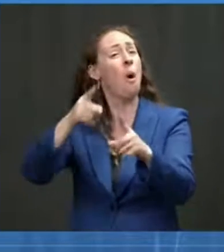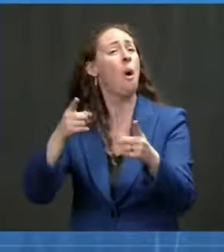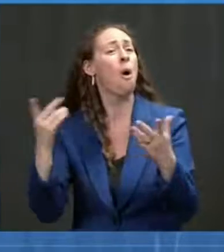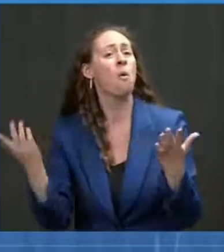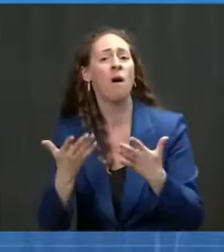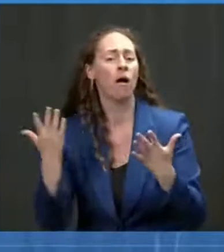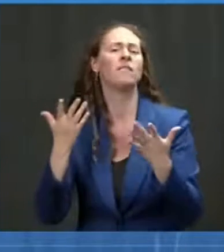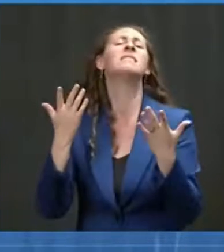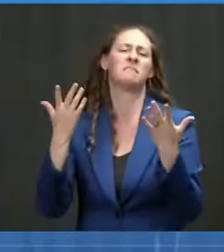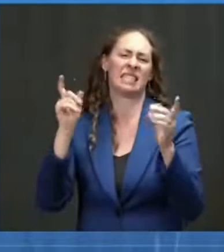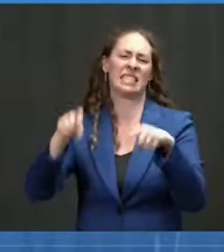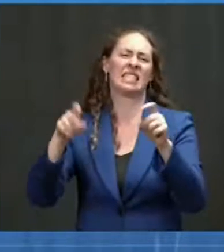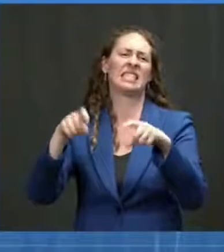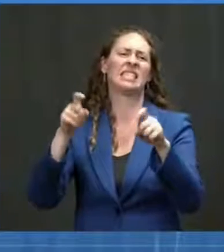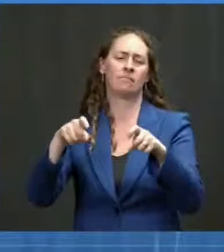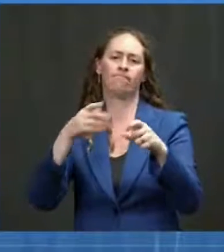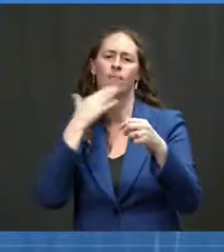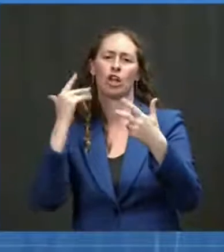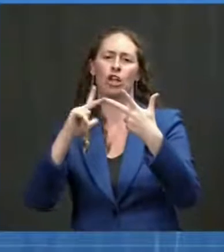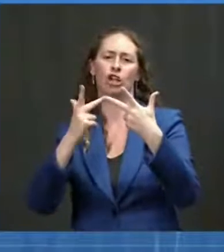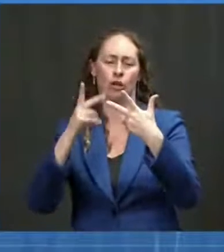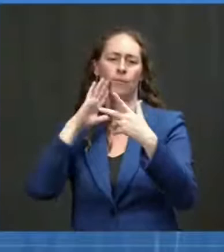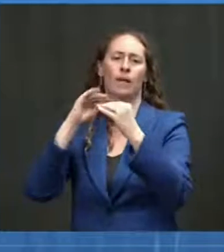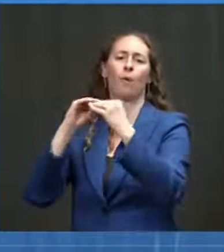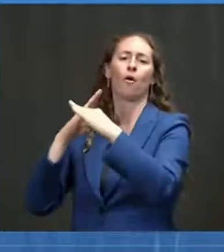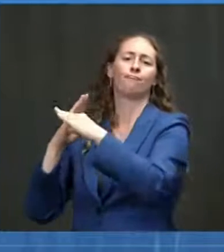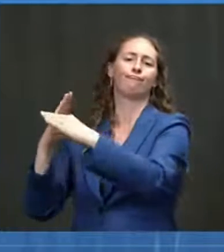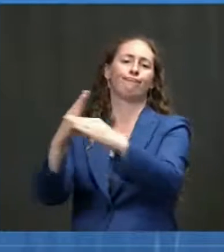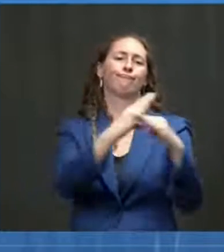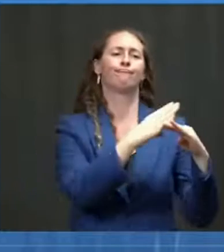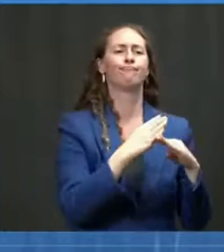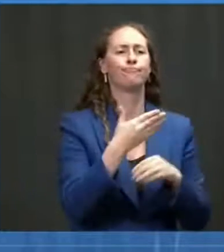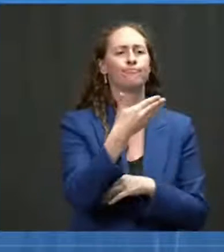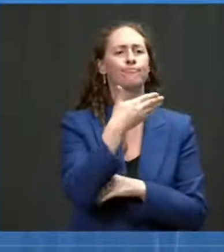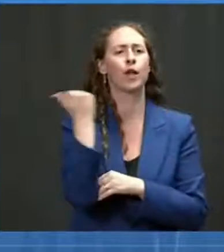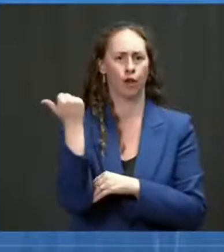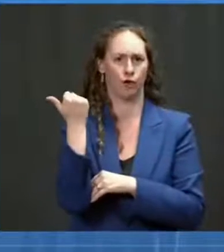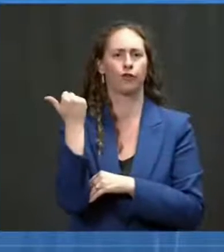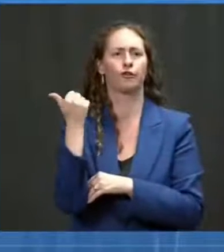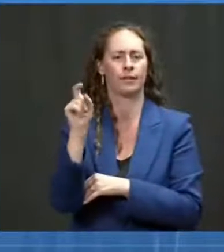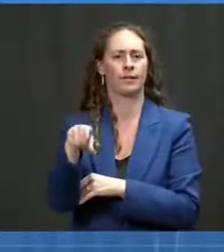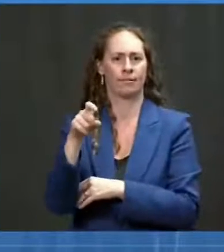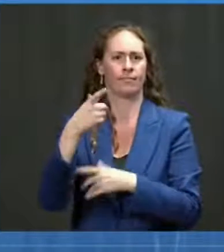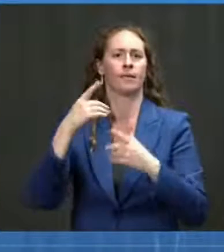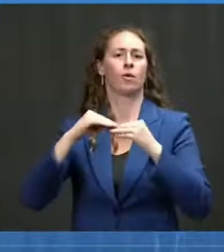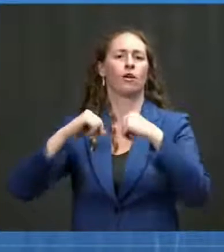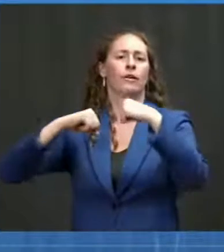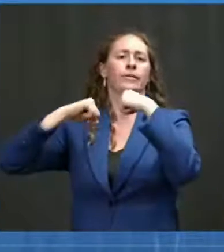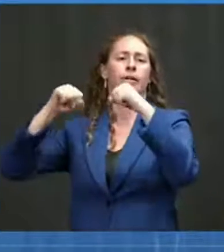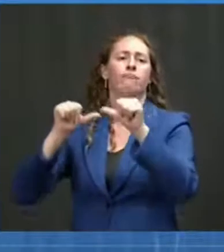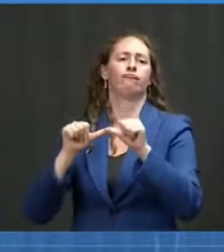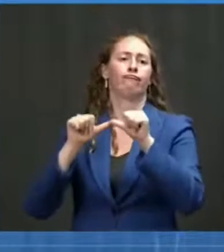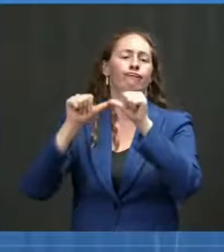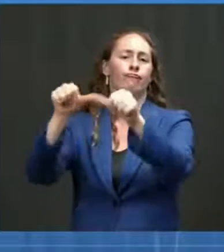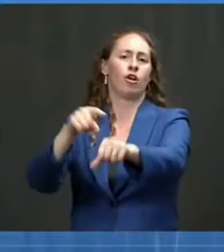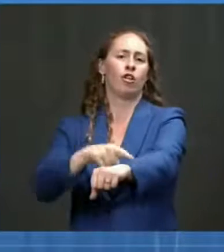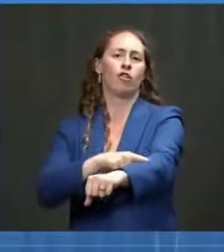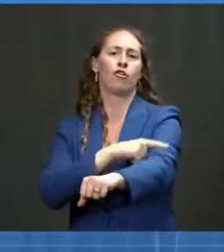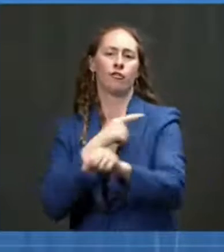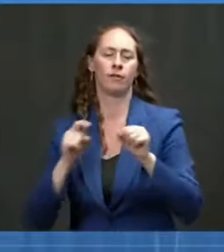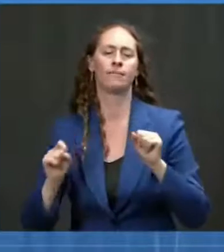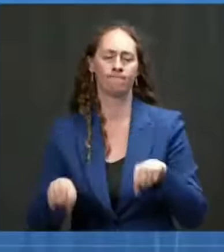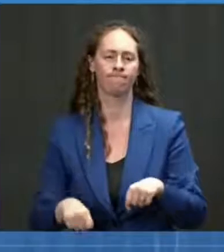third booster mRNA immunization to increase the overall level of protection. We'll go back to you now,